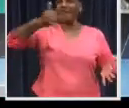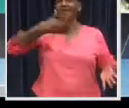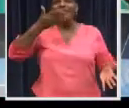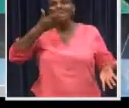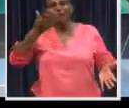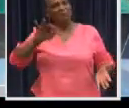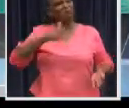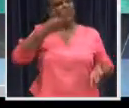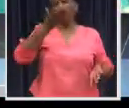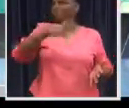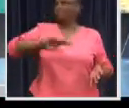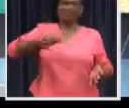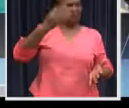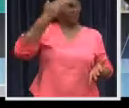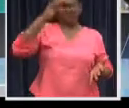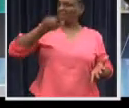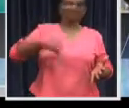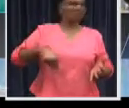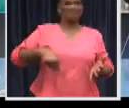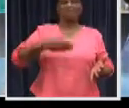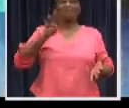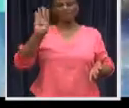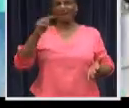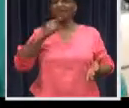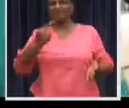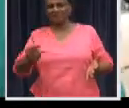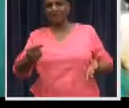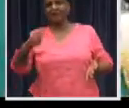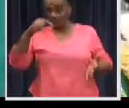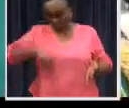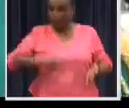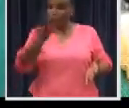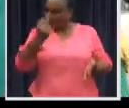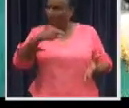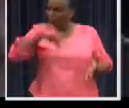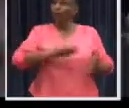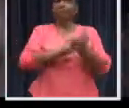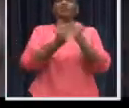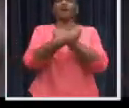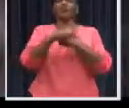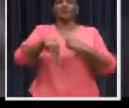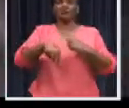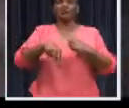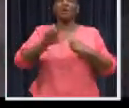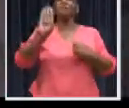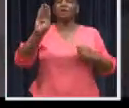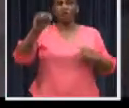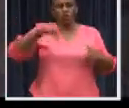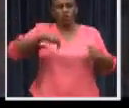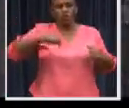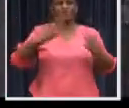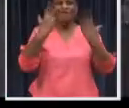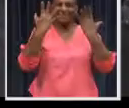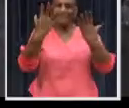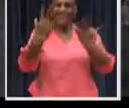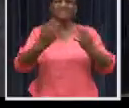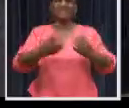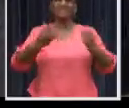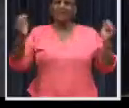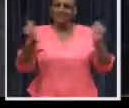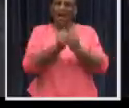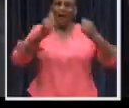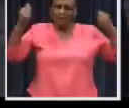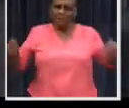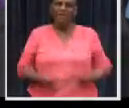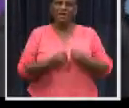this dance is no longer popular or unknown, says Brando. He wants to change that. Brando is currently working on various